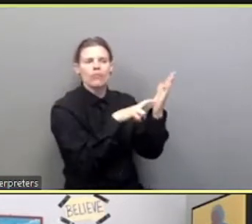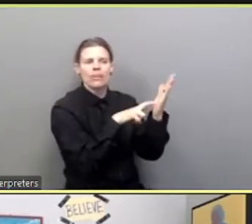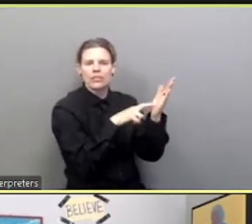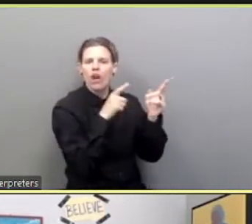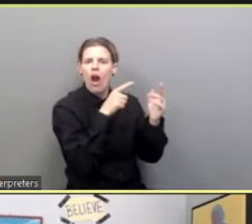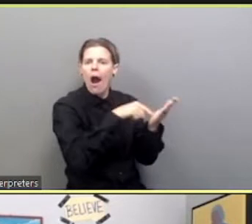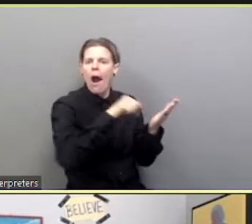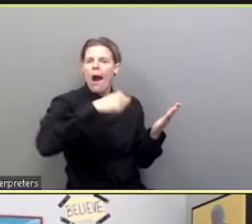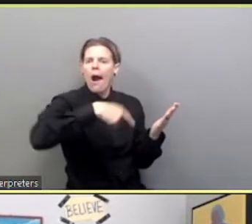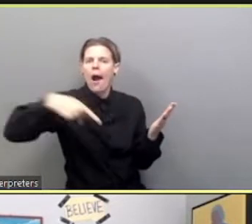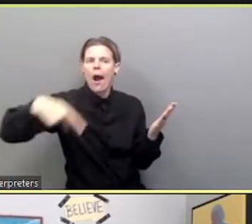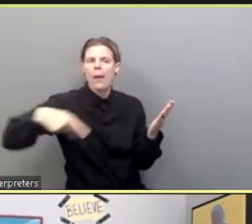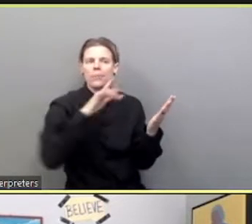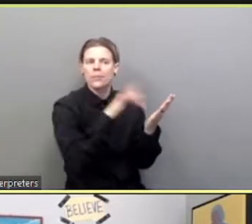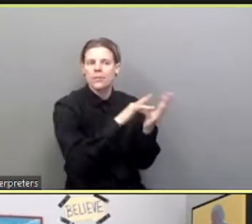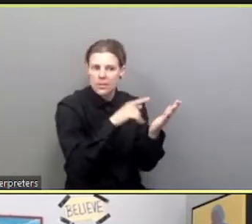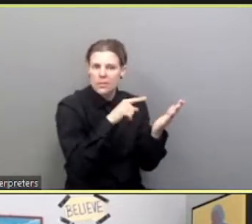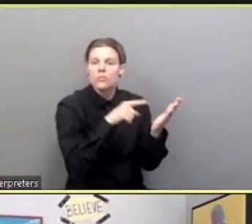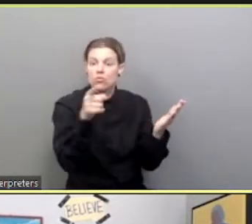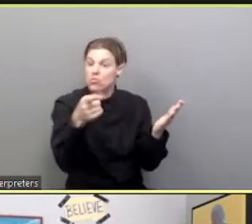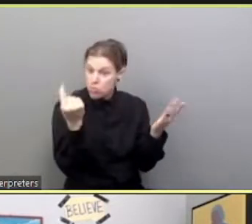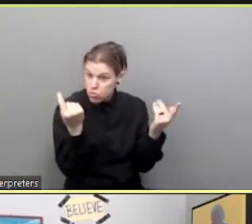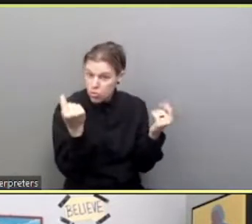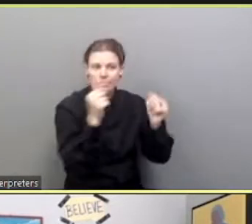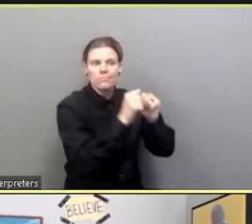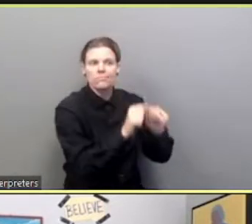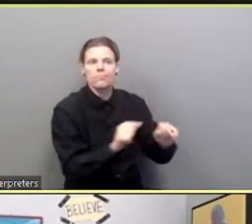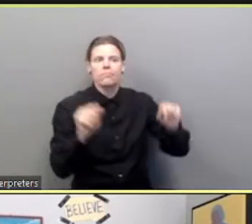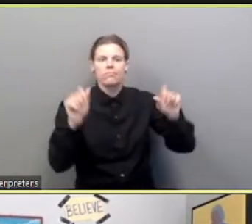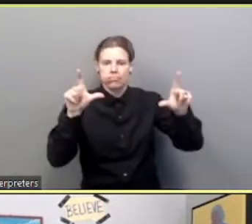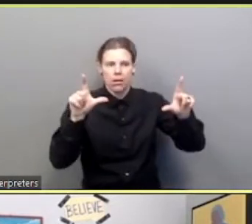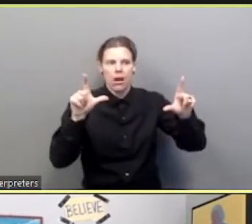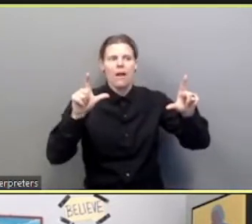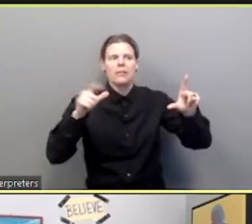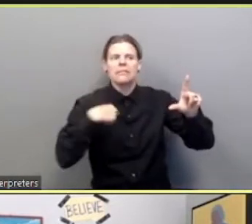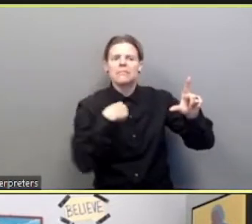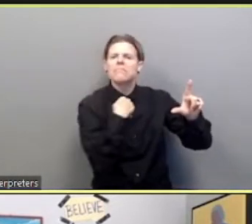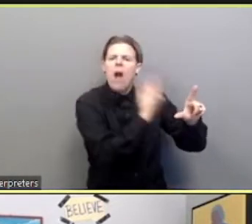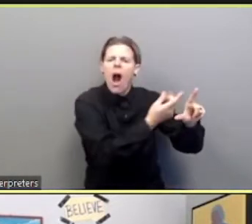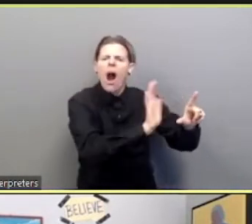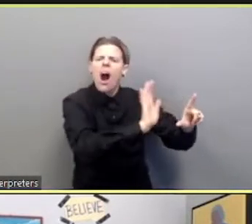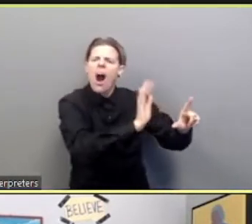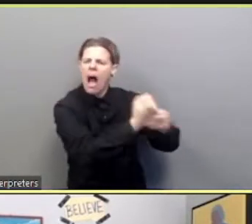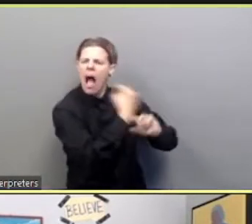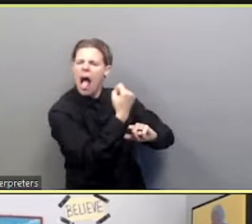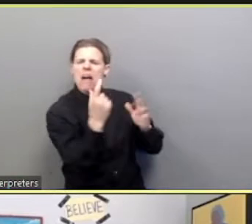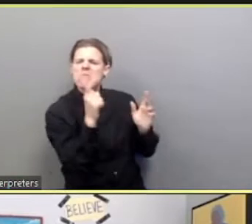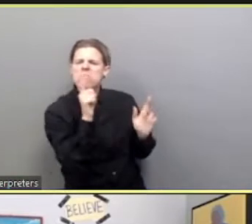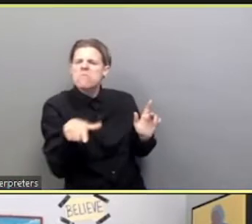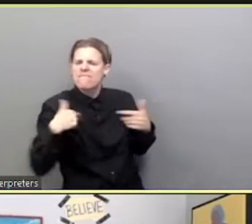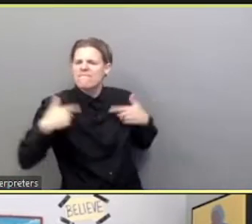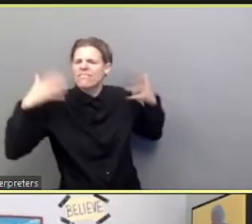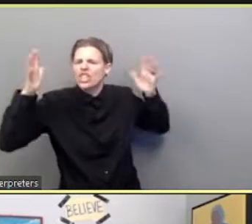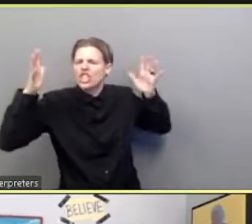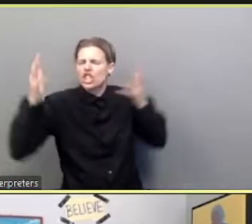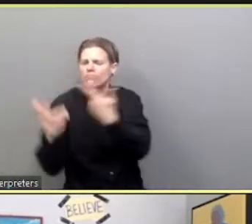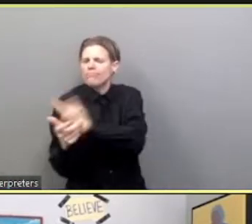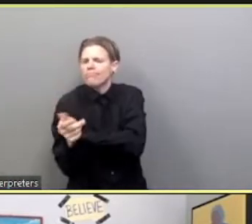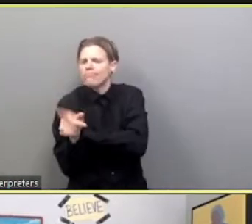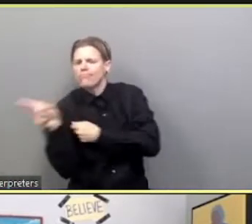the registration app so you don't continue getting text messages. So you can edit your vaccine history